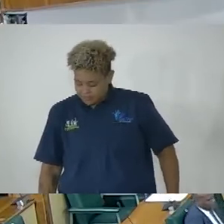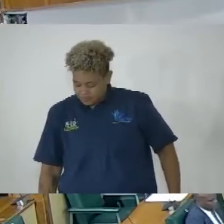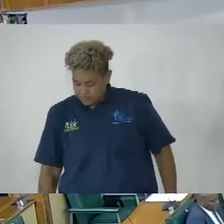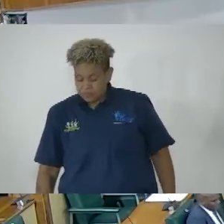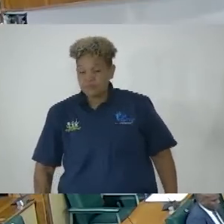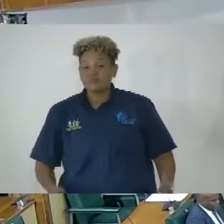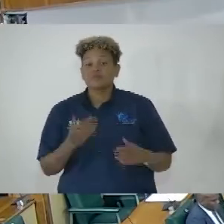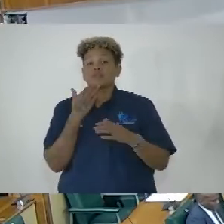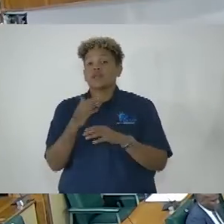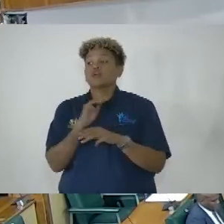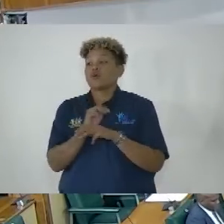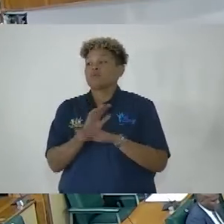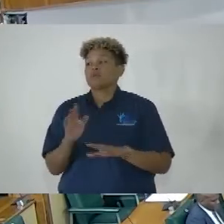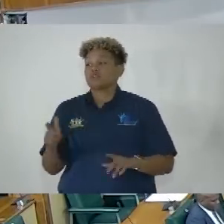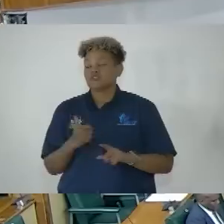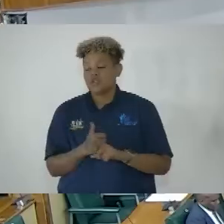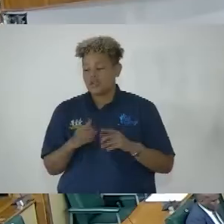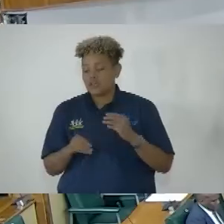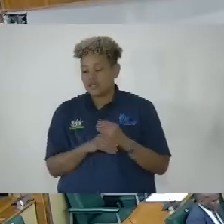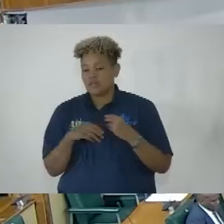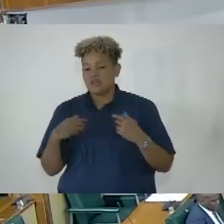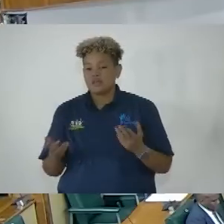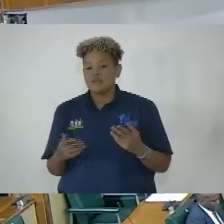Thank you, Minister.